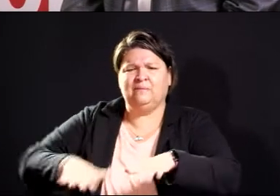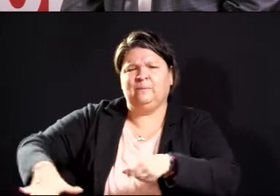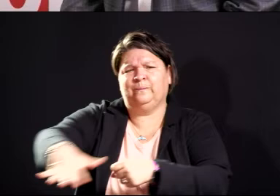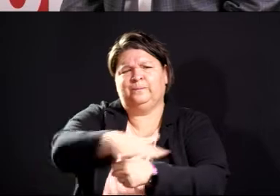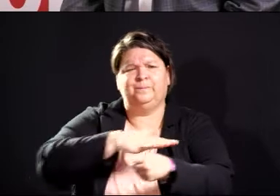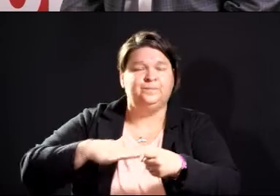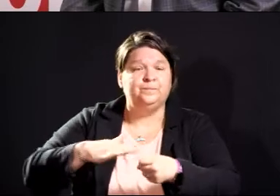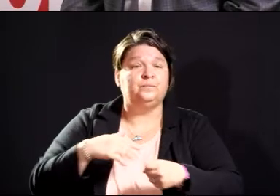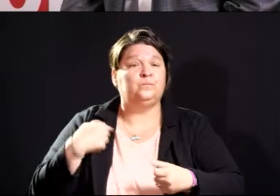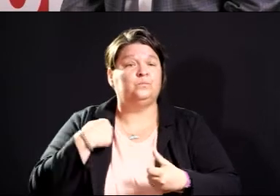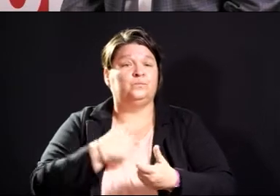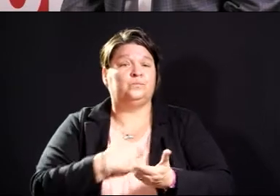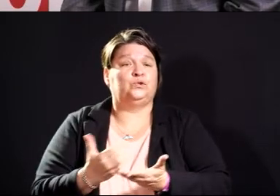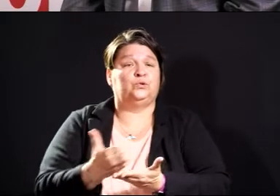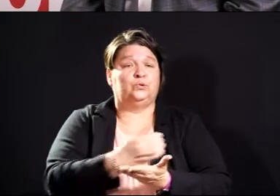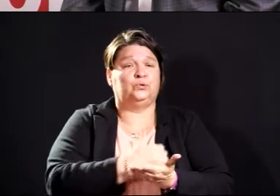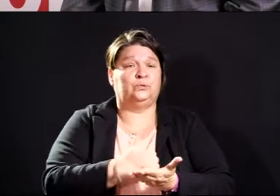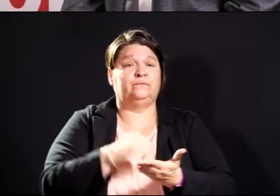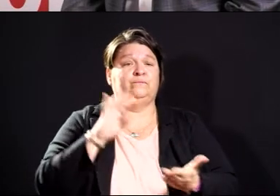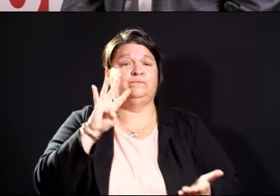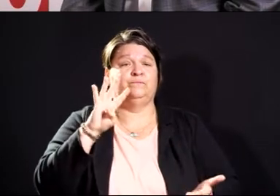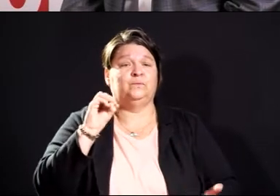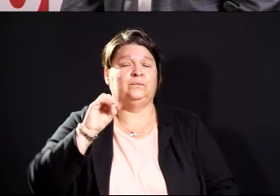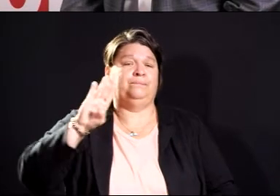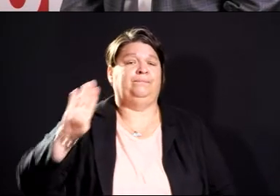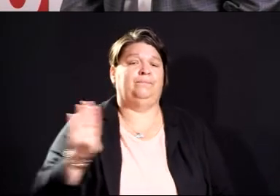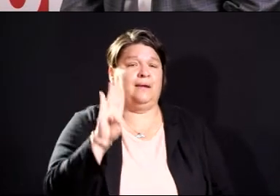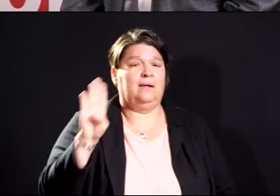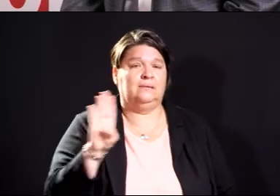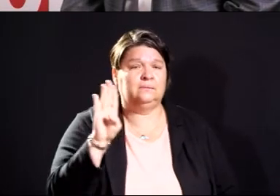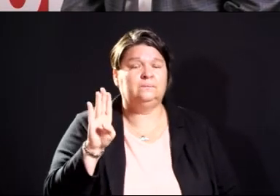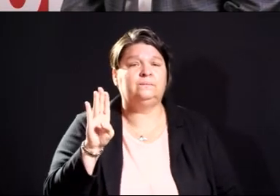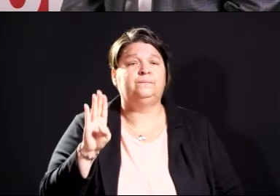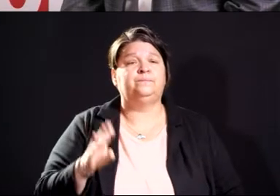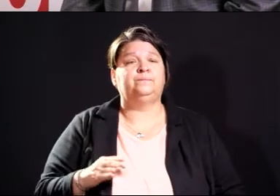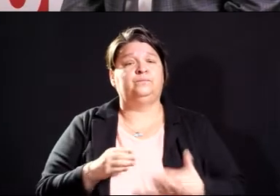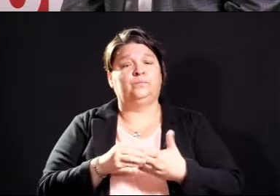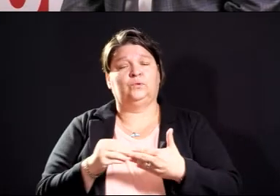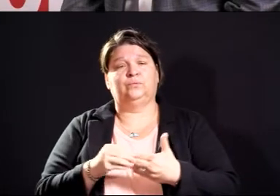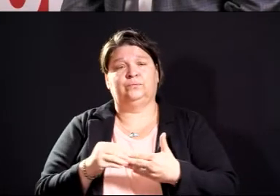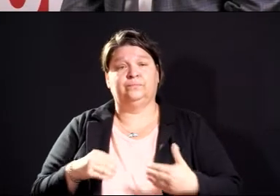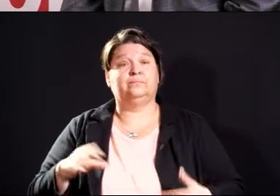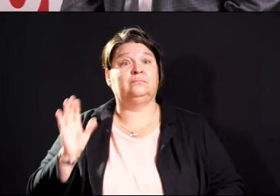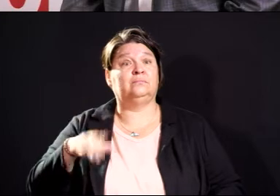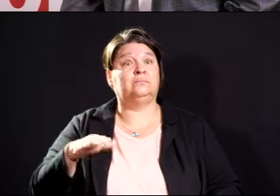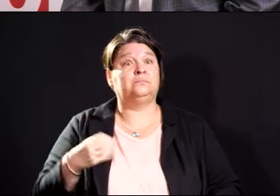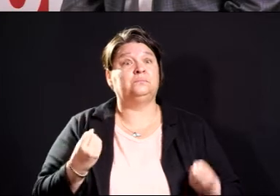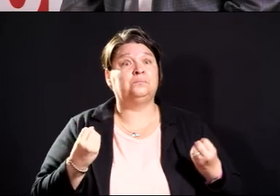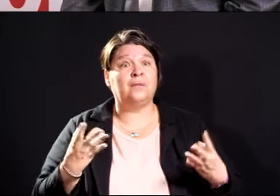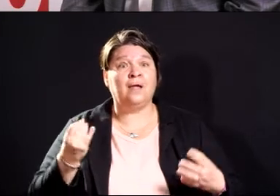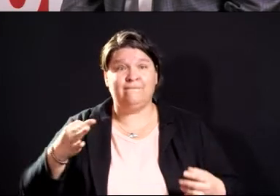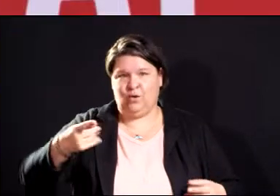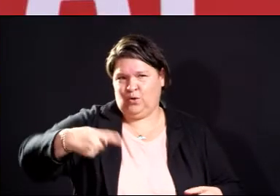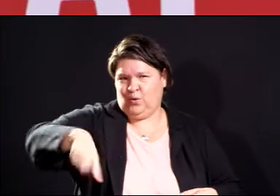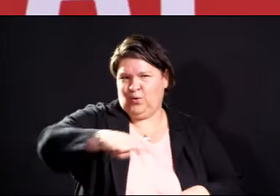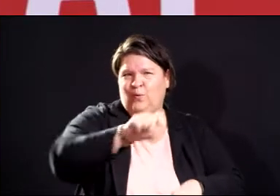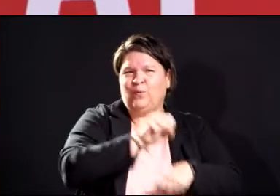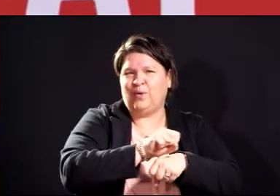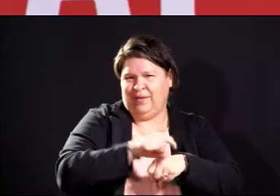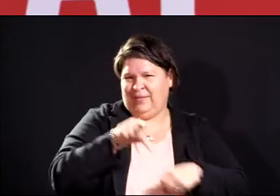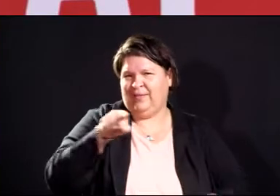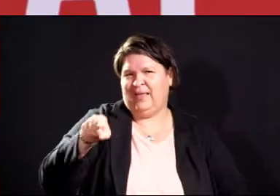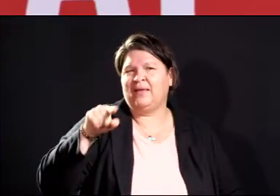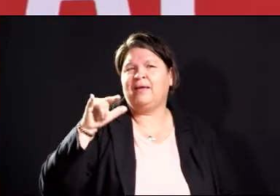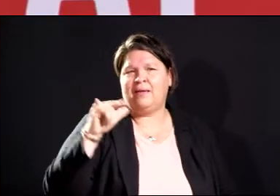About $40 billion on our local economy. And many of you work there or work in jobs connected. But first, I want to do our